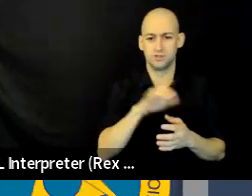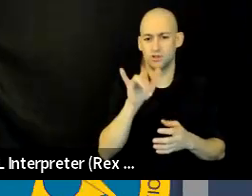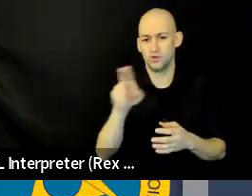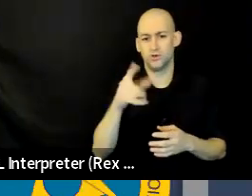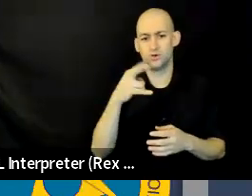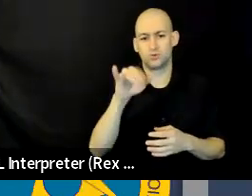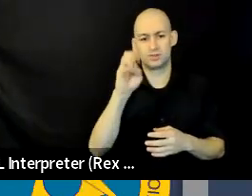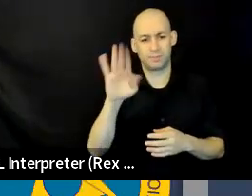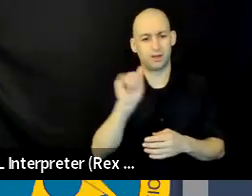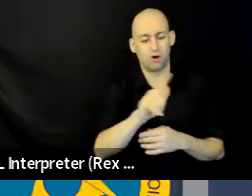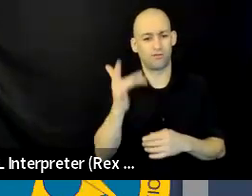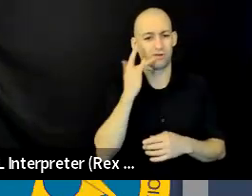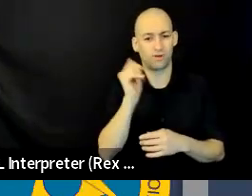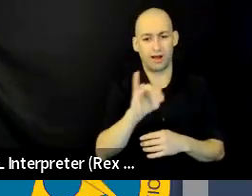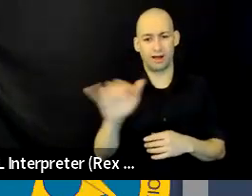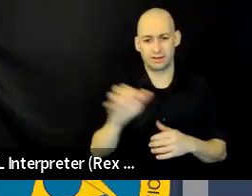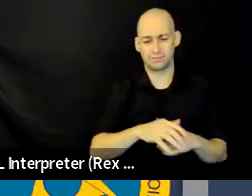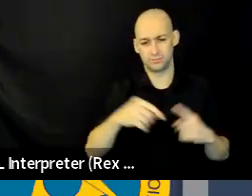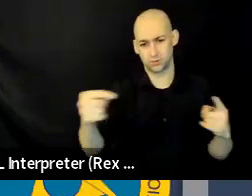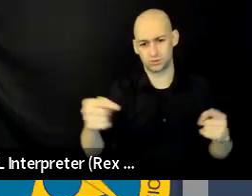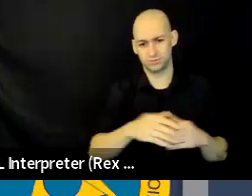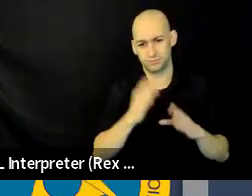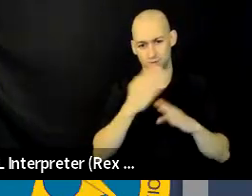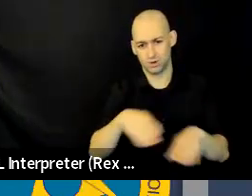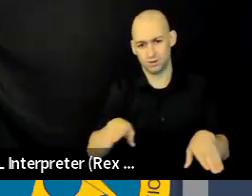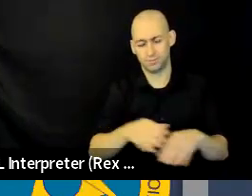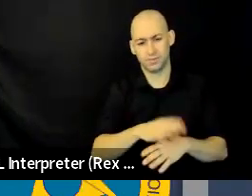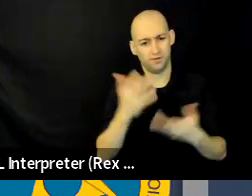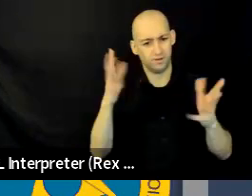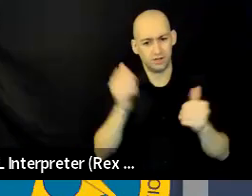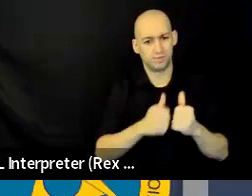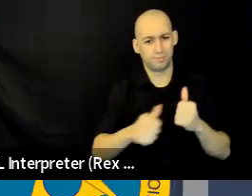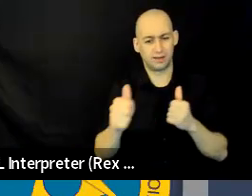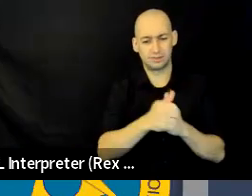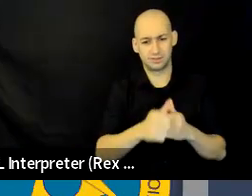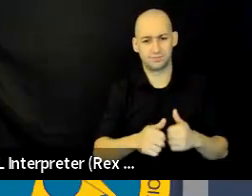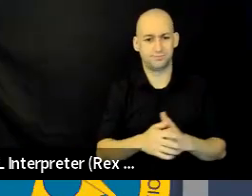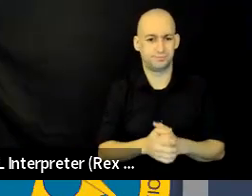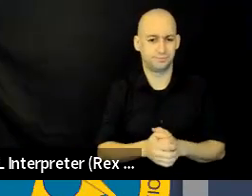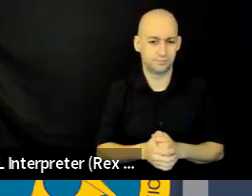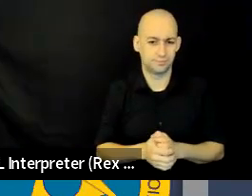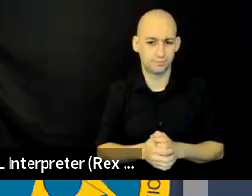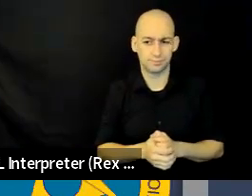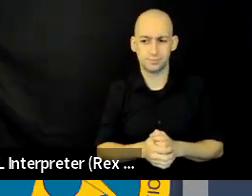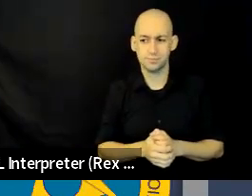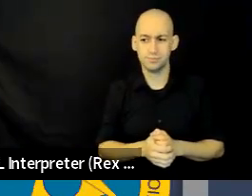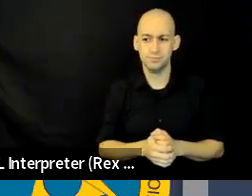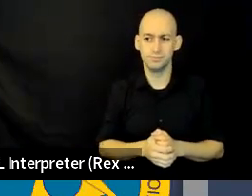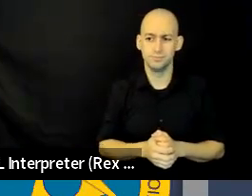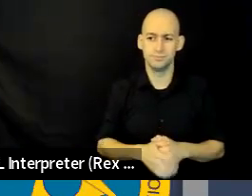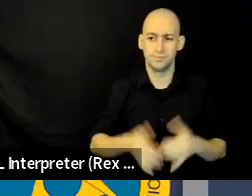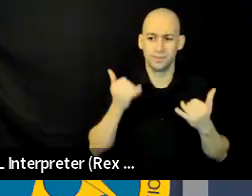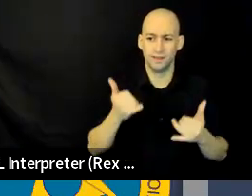all those in favor? Aye. Opposed? Motion carries. Now we will move on to